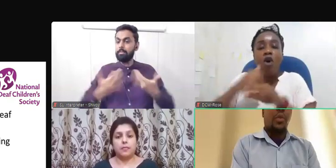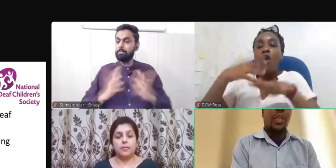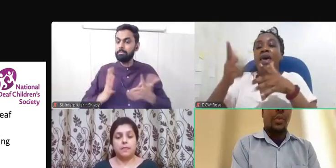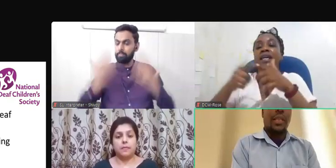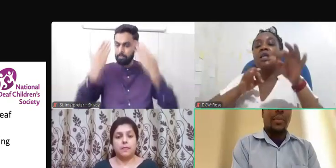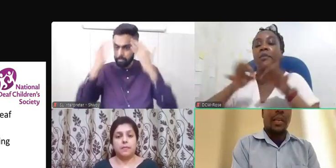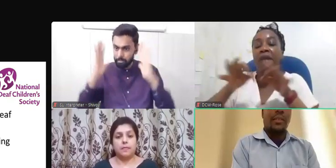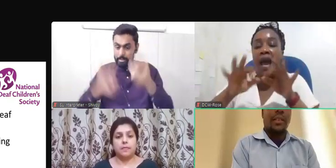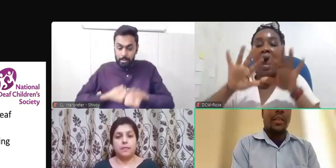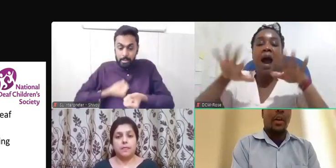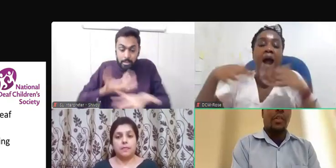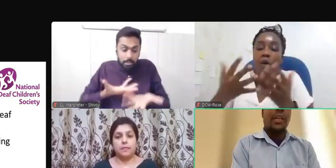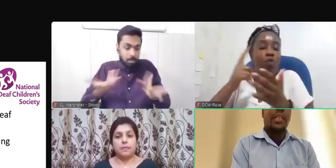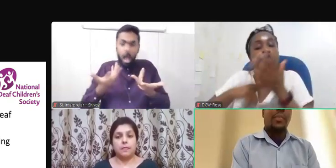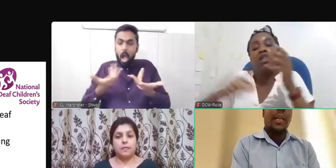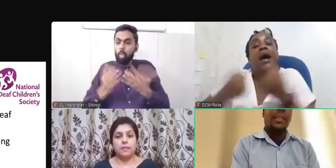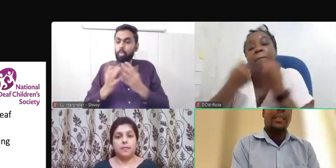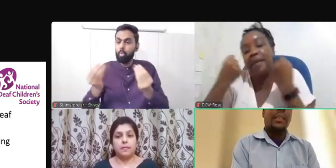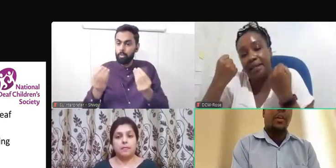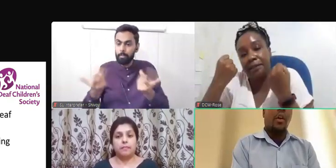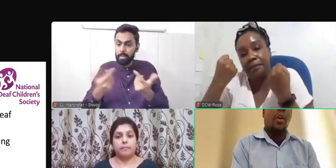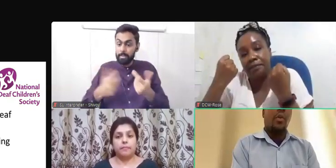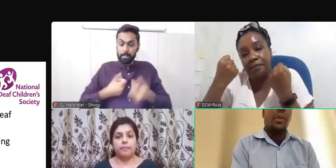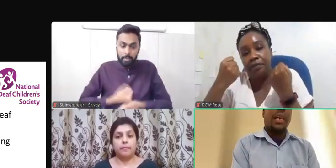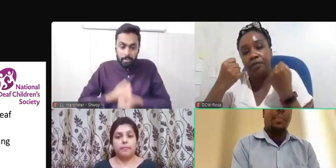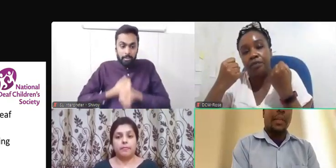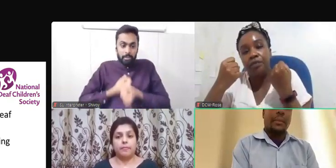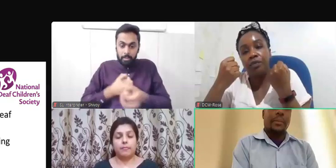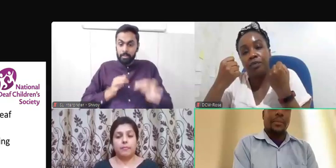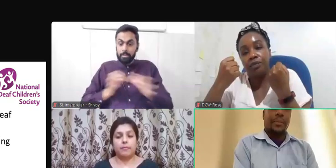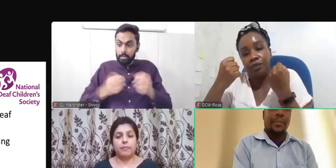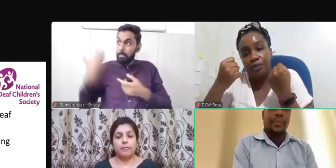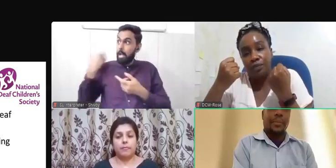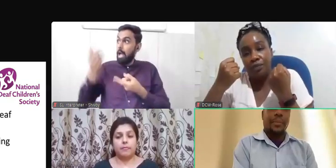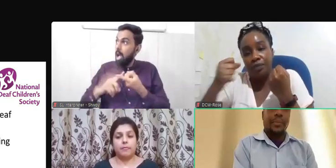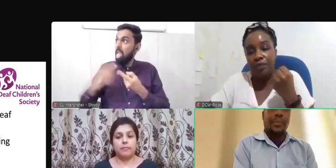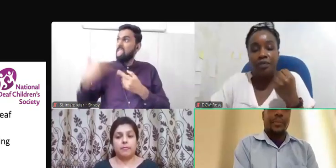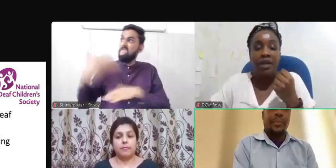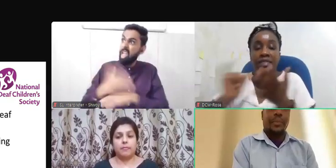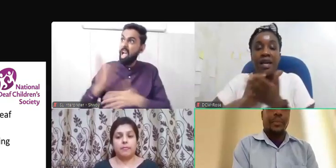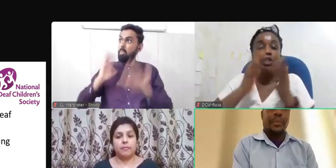be able to express themselves or even explain what is happening.